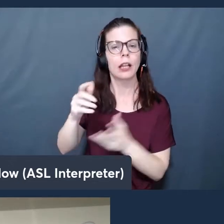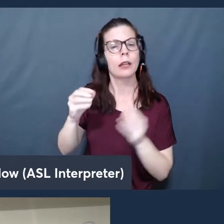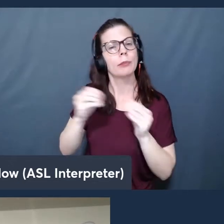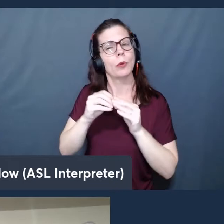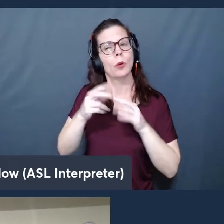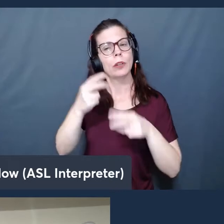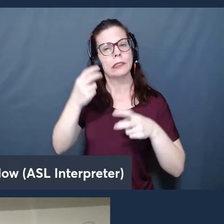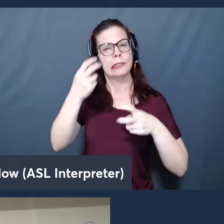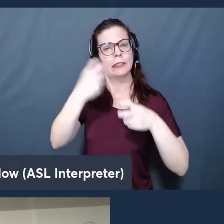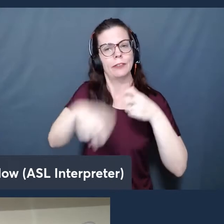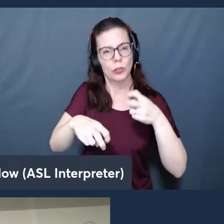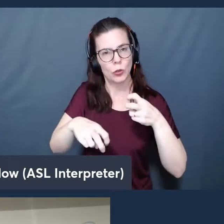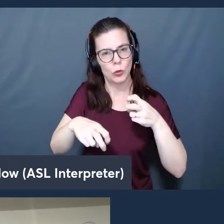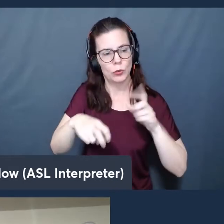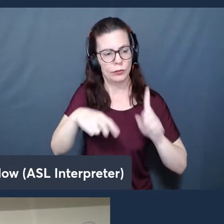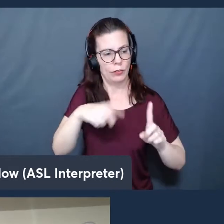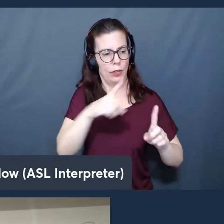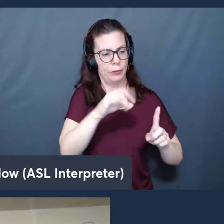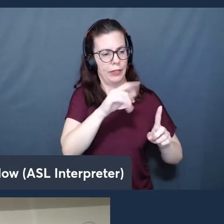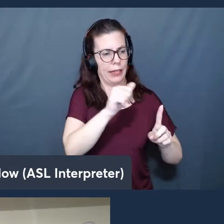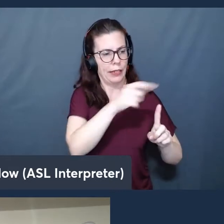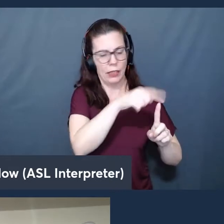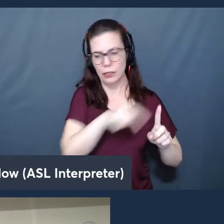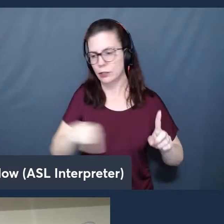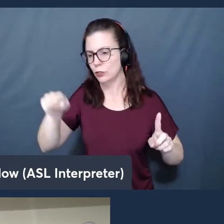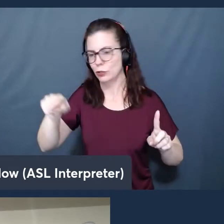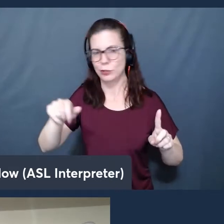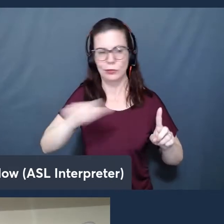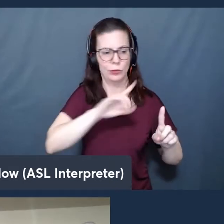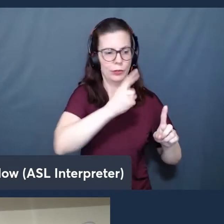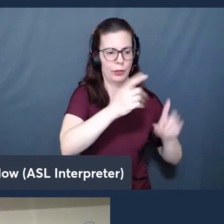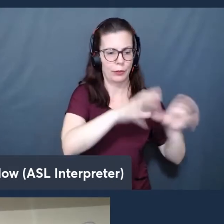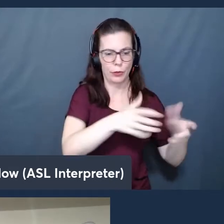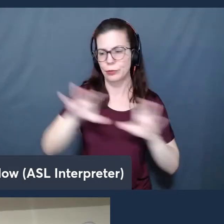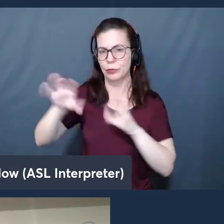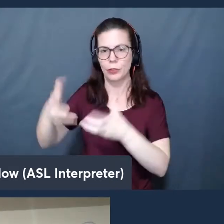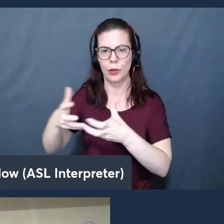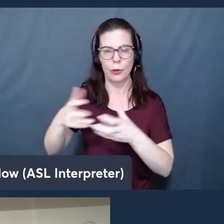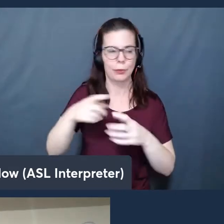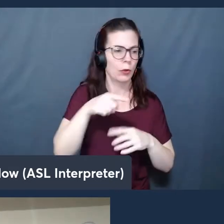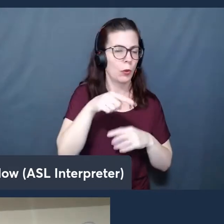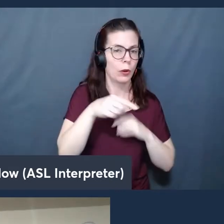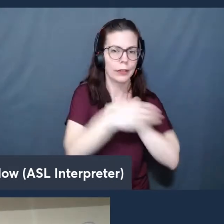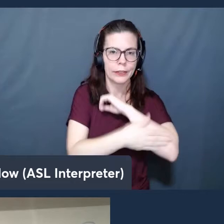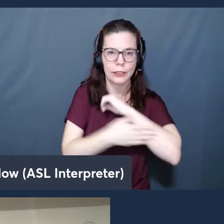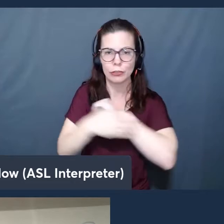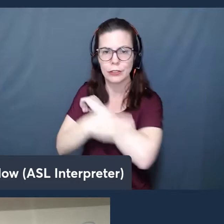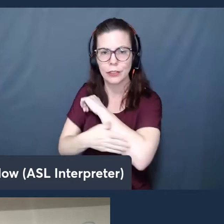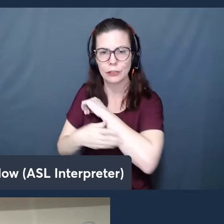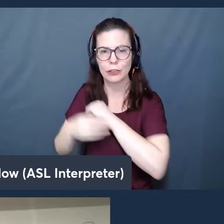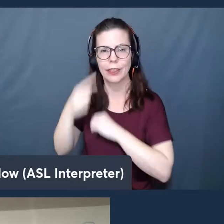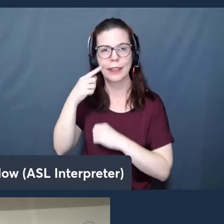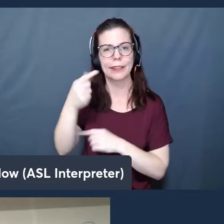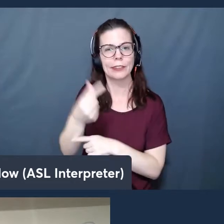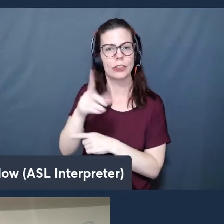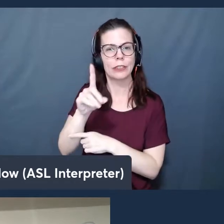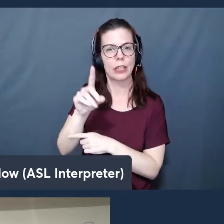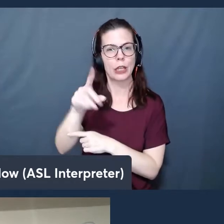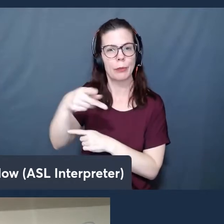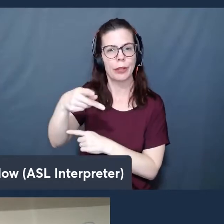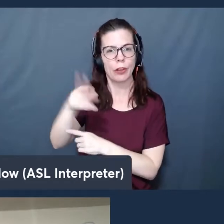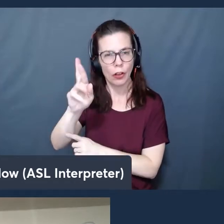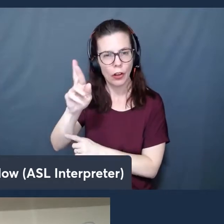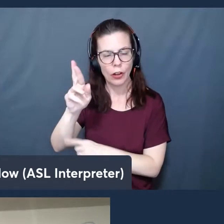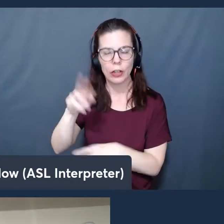difficult to move data between two parties, between countries, as you think about GDPR.